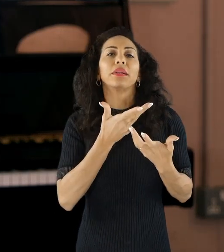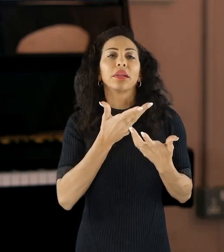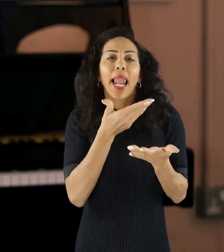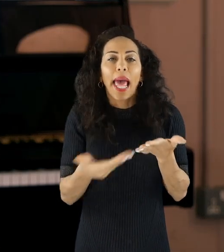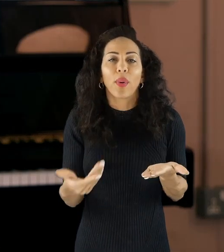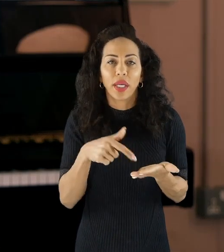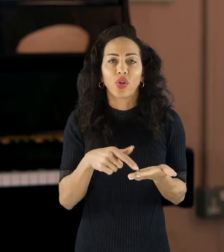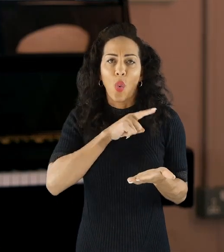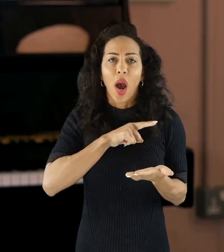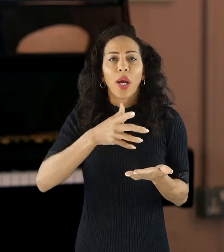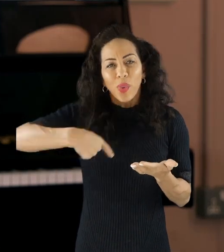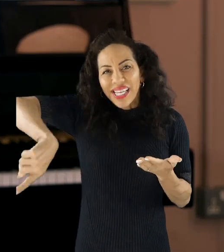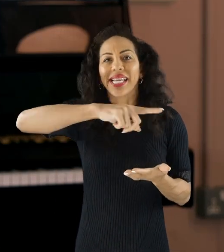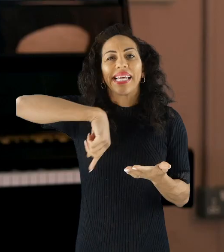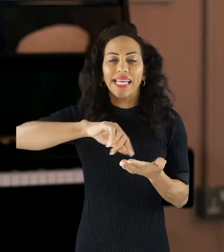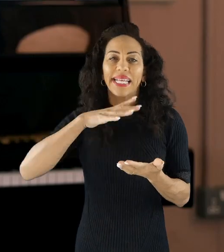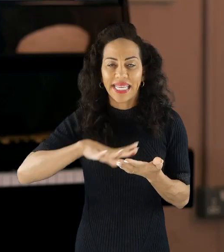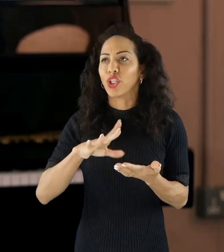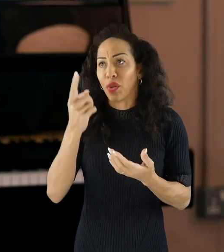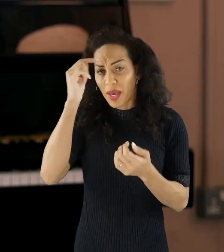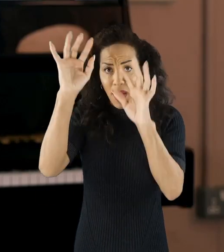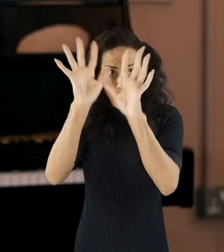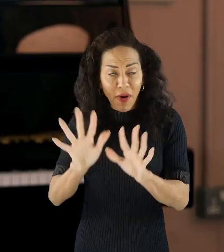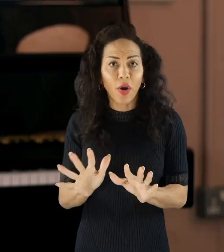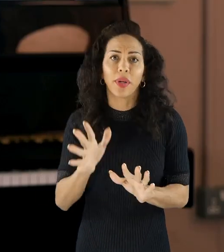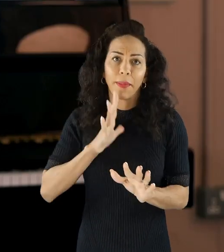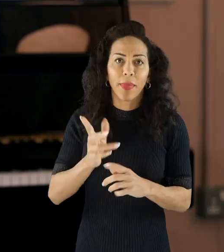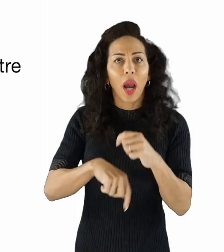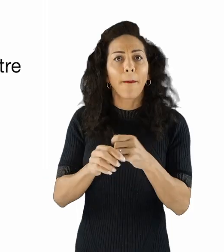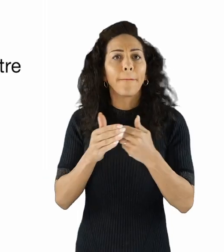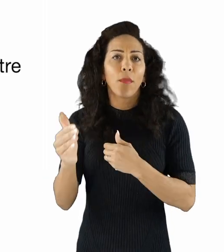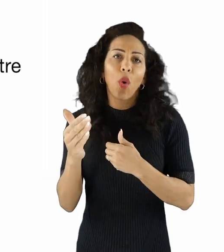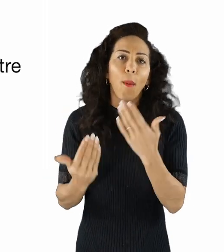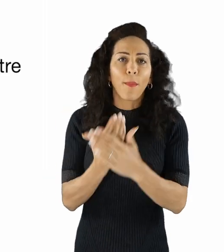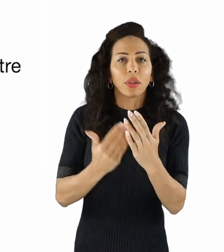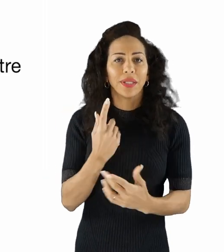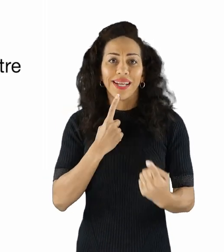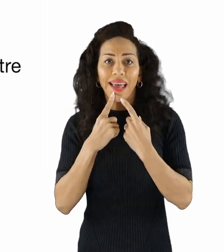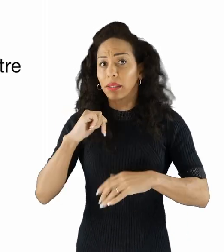do all need to transition our businesses to be more modern and data-based.